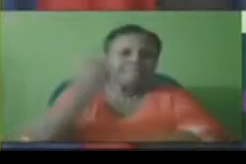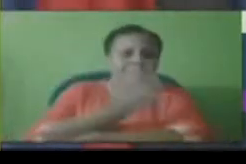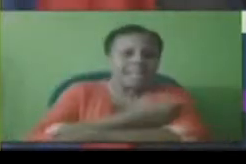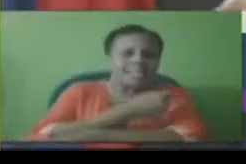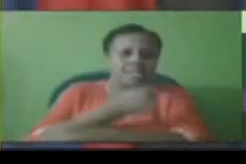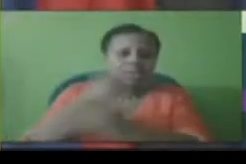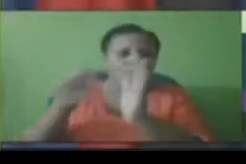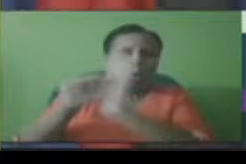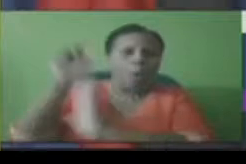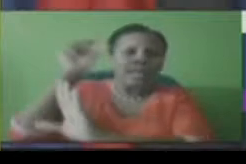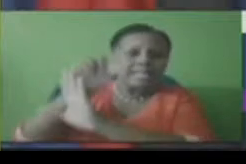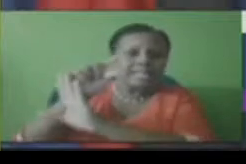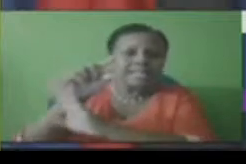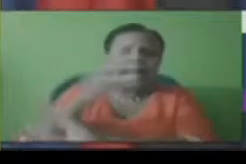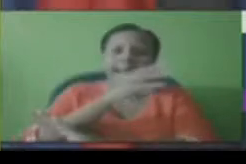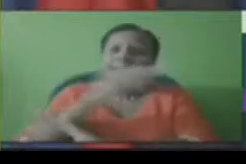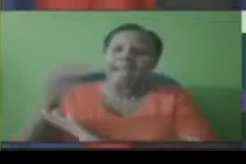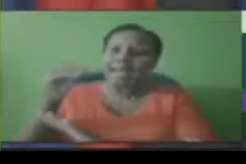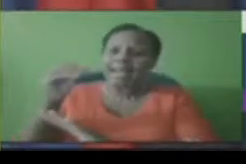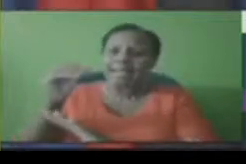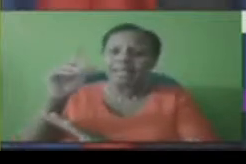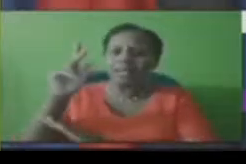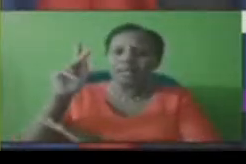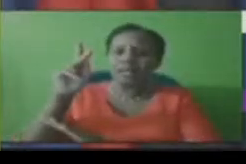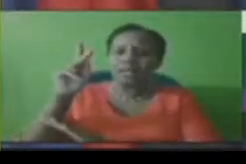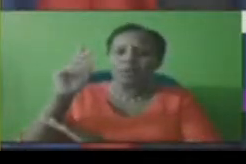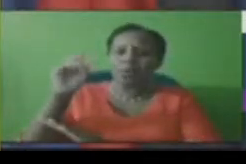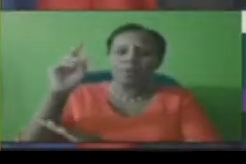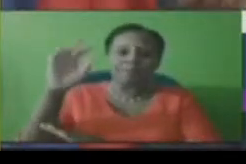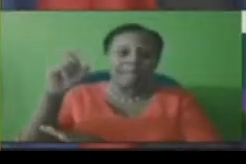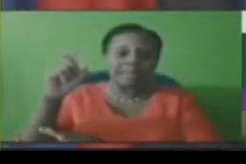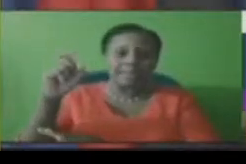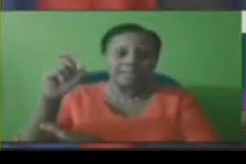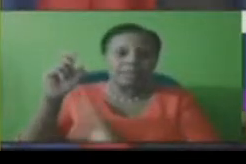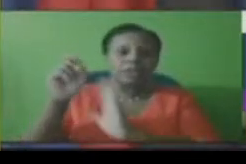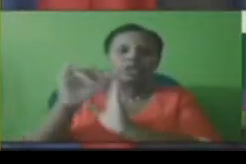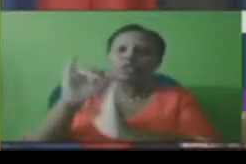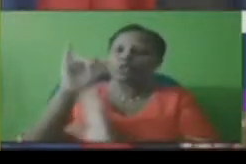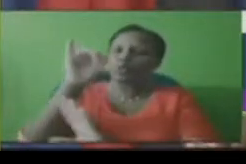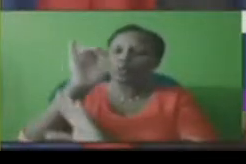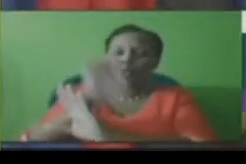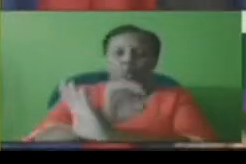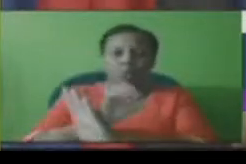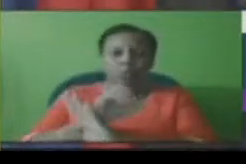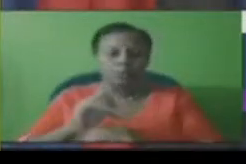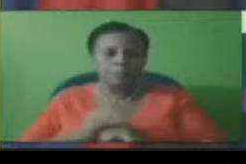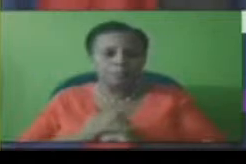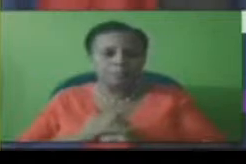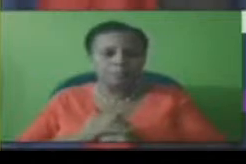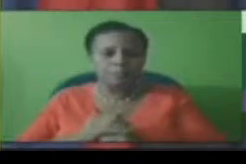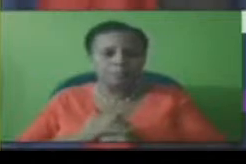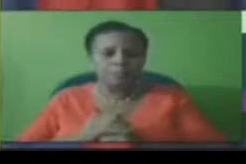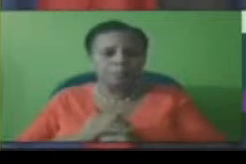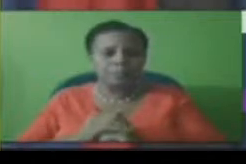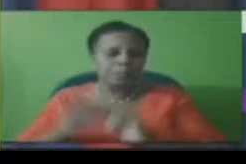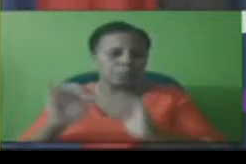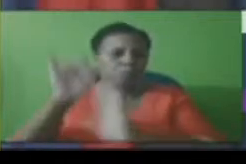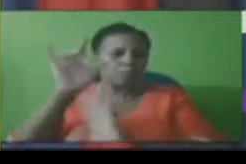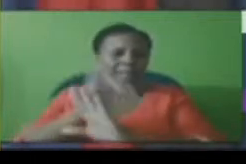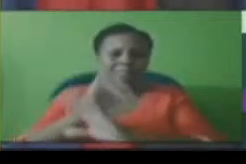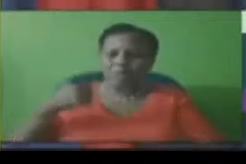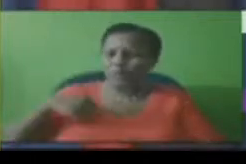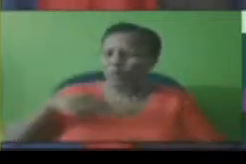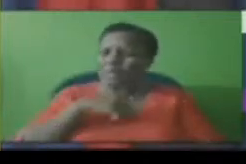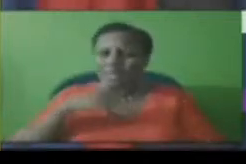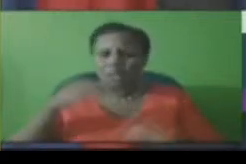until August. We worked on, since I spoke to you, what we're expecting end of August, I just told you might be here in mid-July.